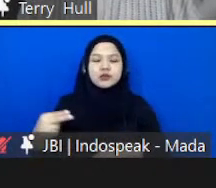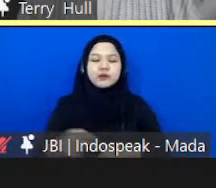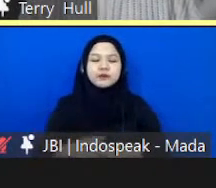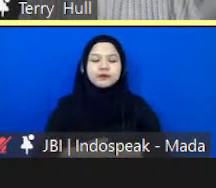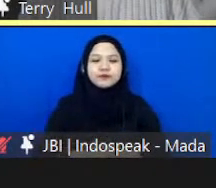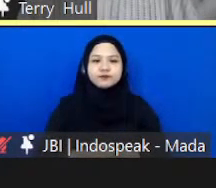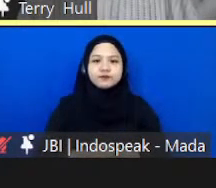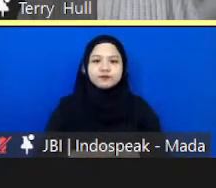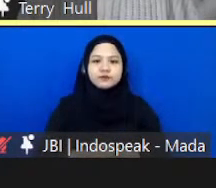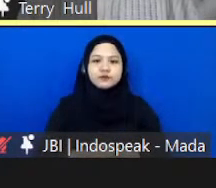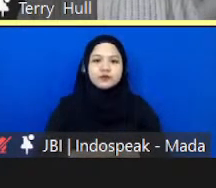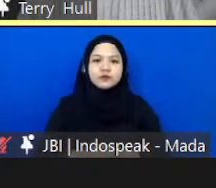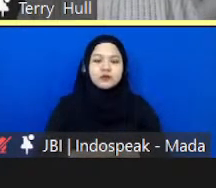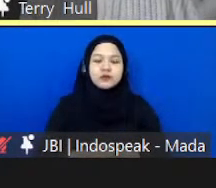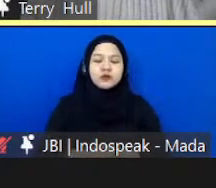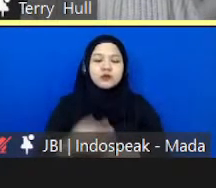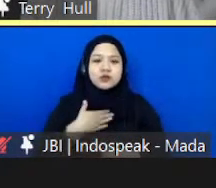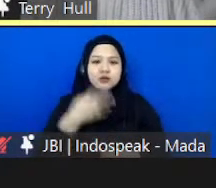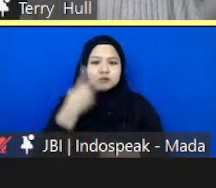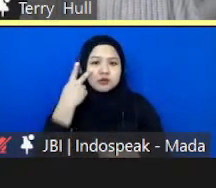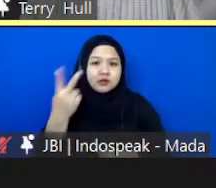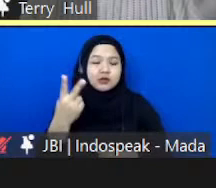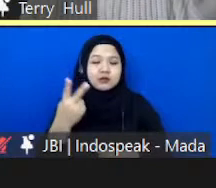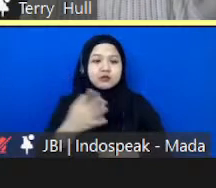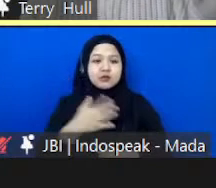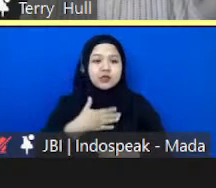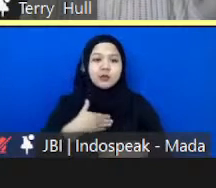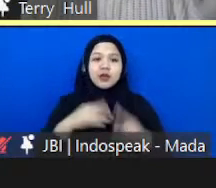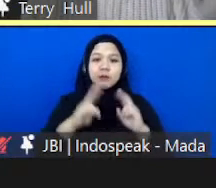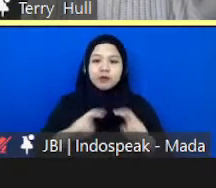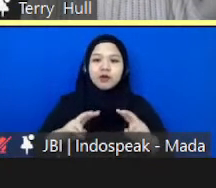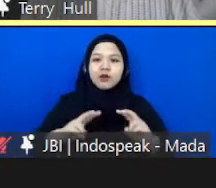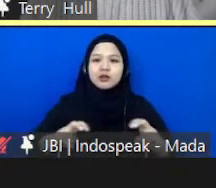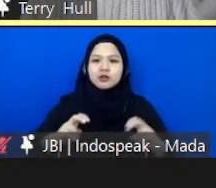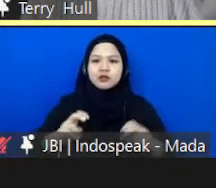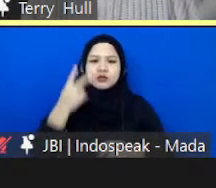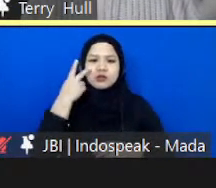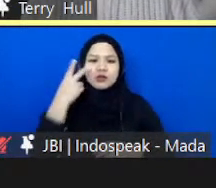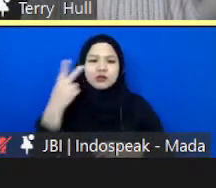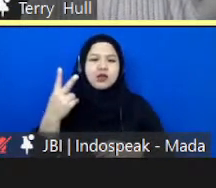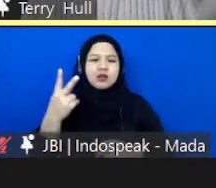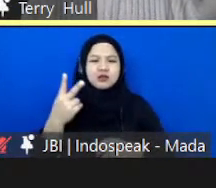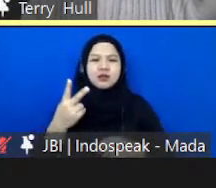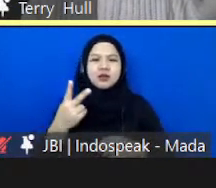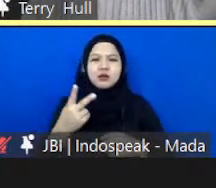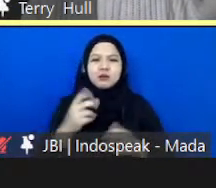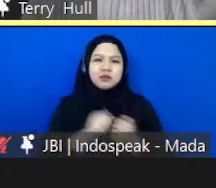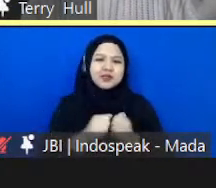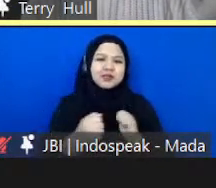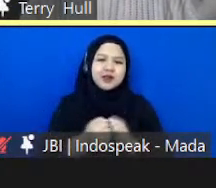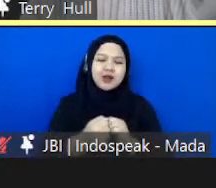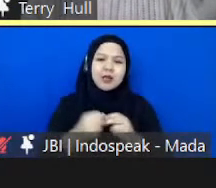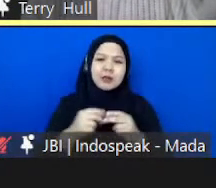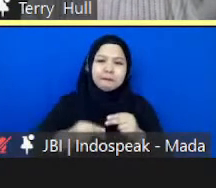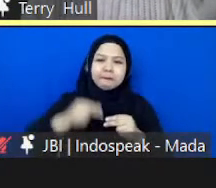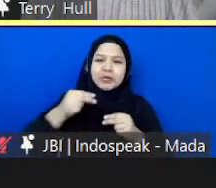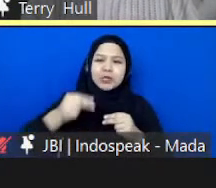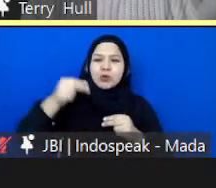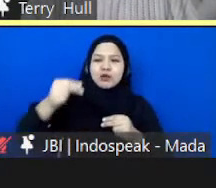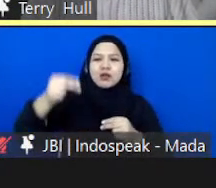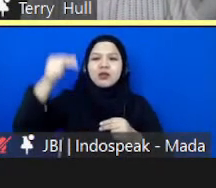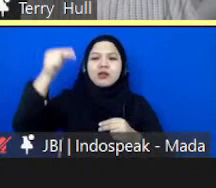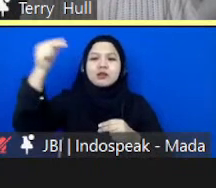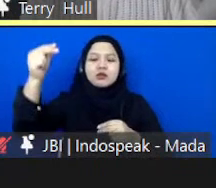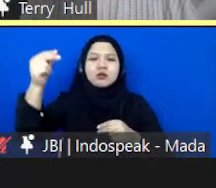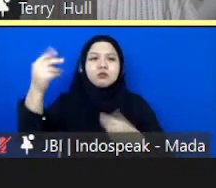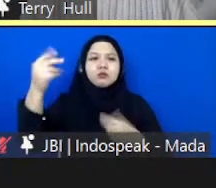my viewpoint, though, as a researcher, is the bureaucratic resistance to open data